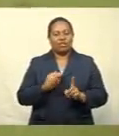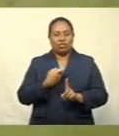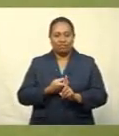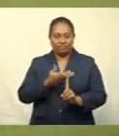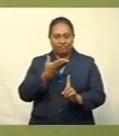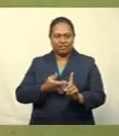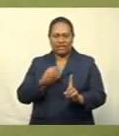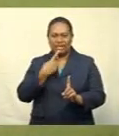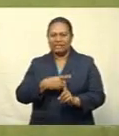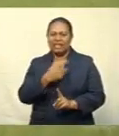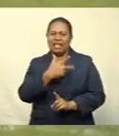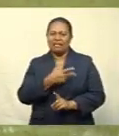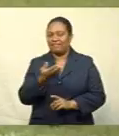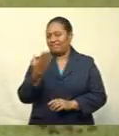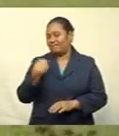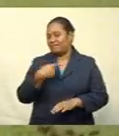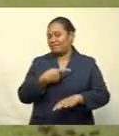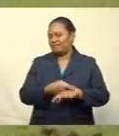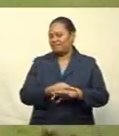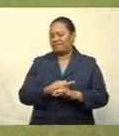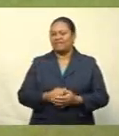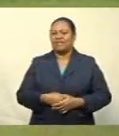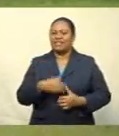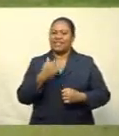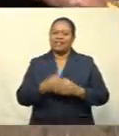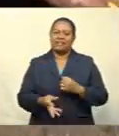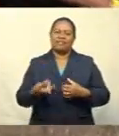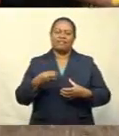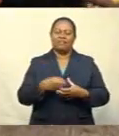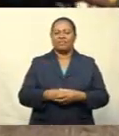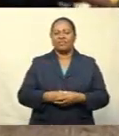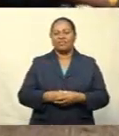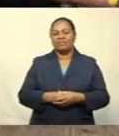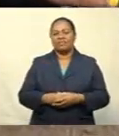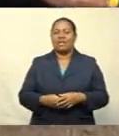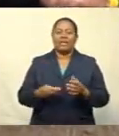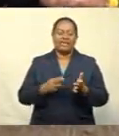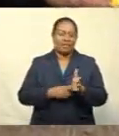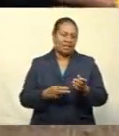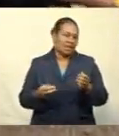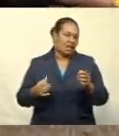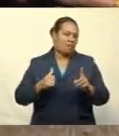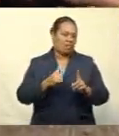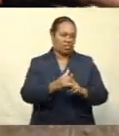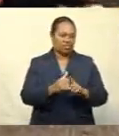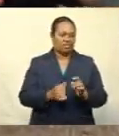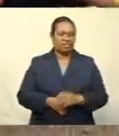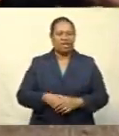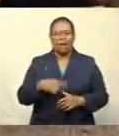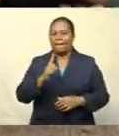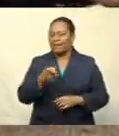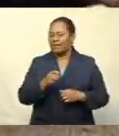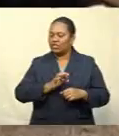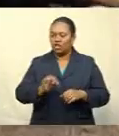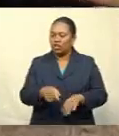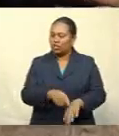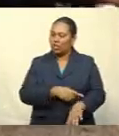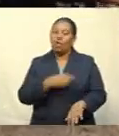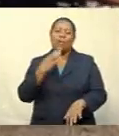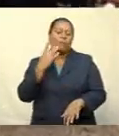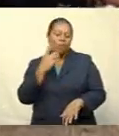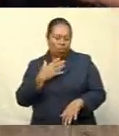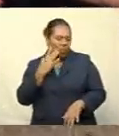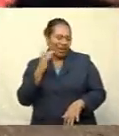injured last week and didn't feature in the 1913 loss to Namosi, but the team knows it's not long before he is back at